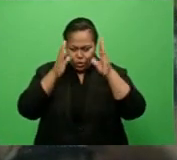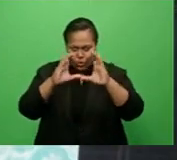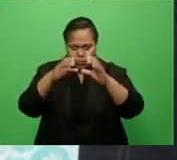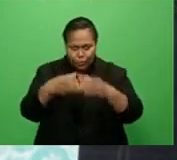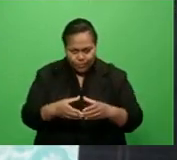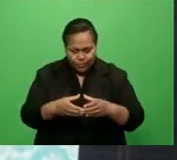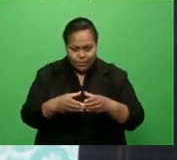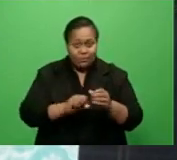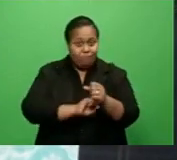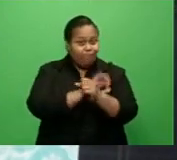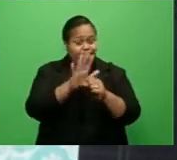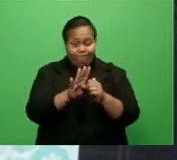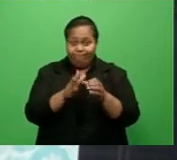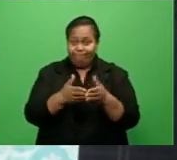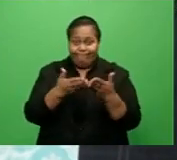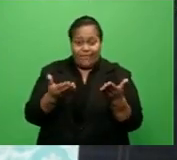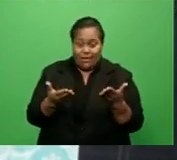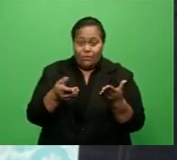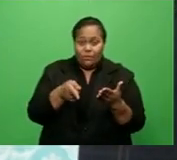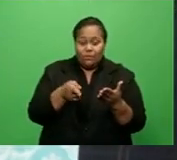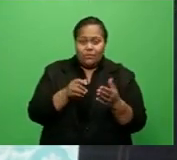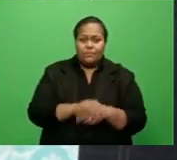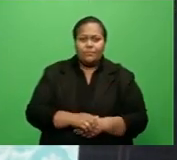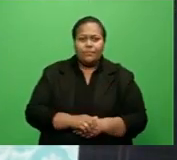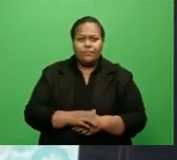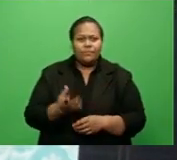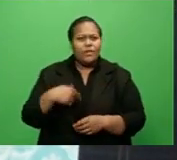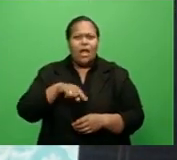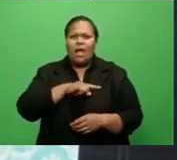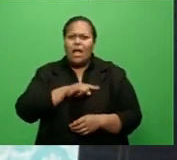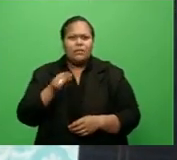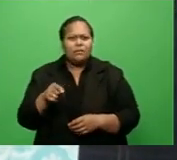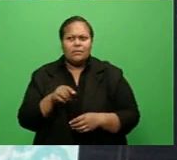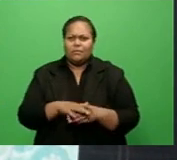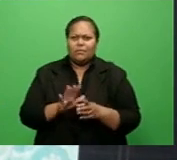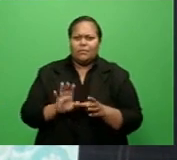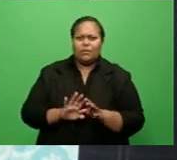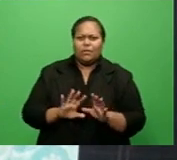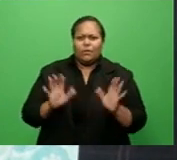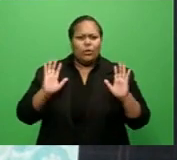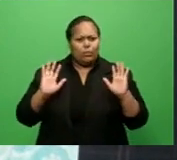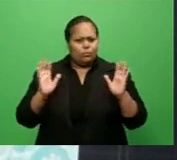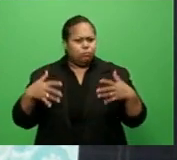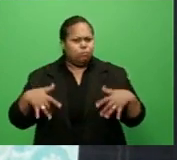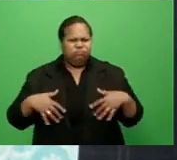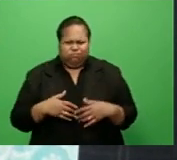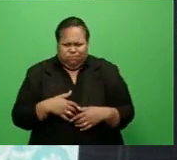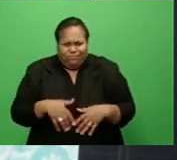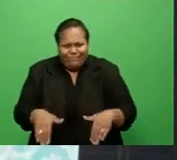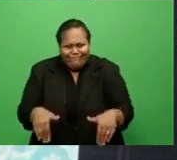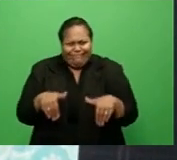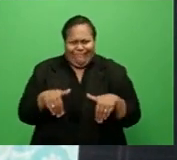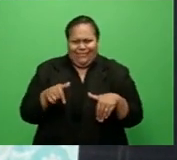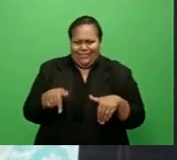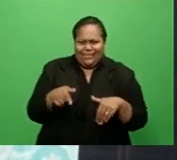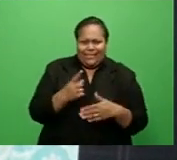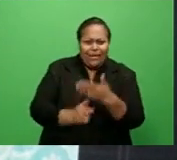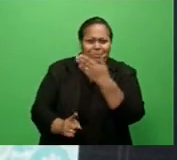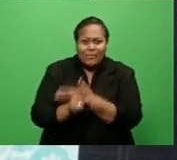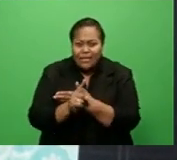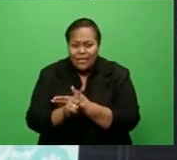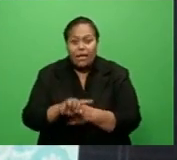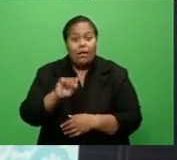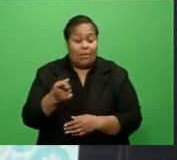definitely pushed us away beyond our comfort zones. I'm pleased to note that we have